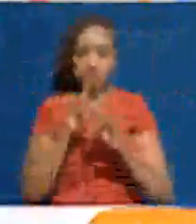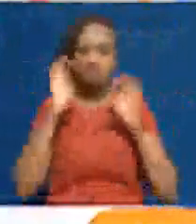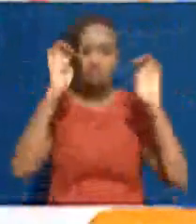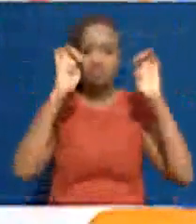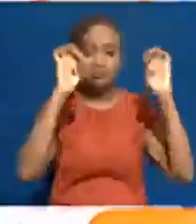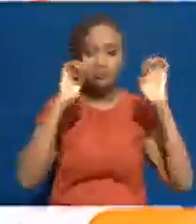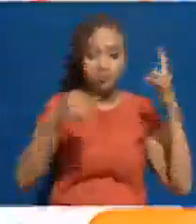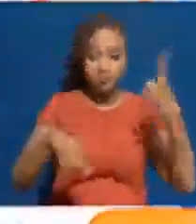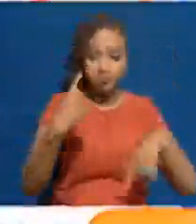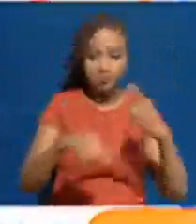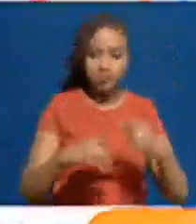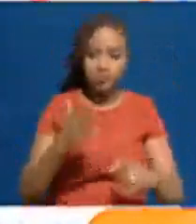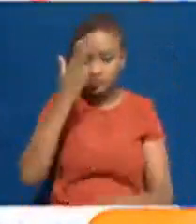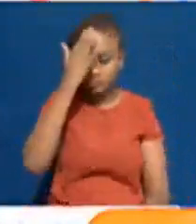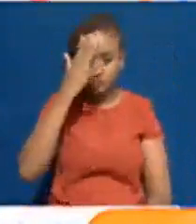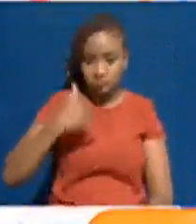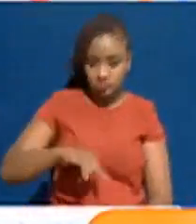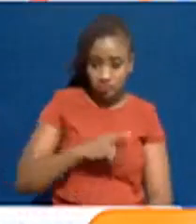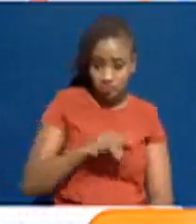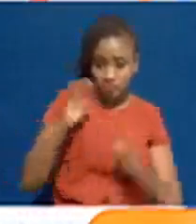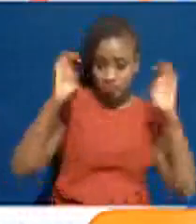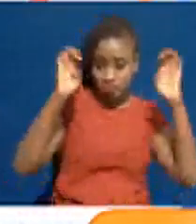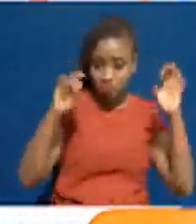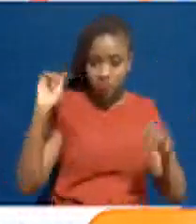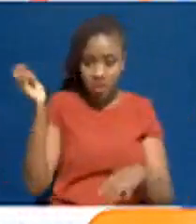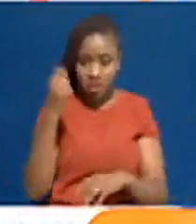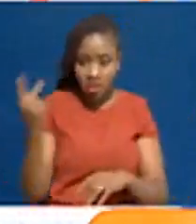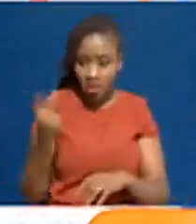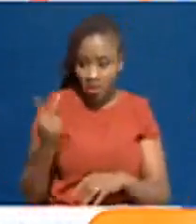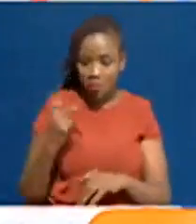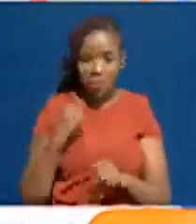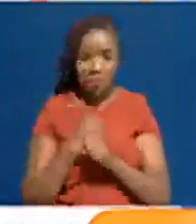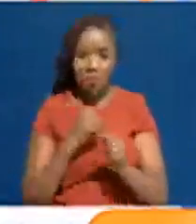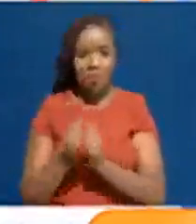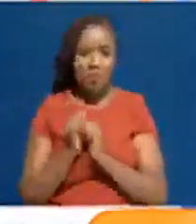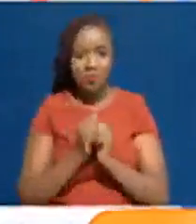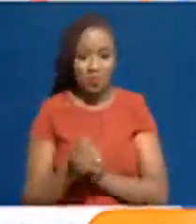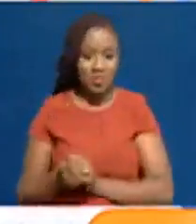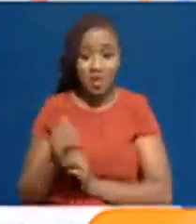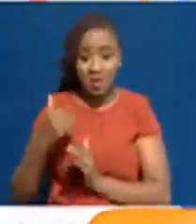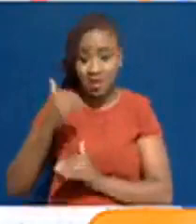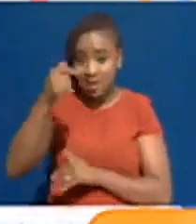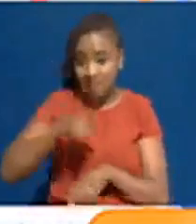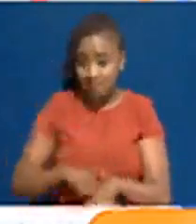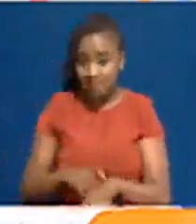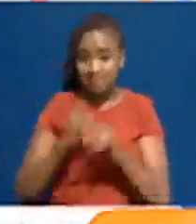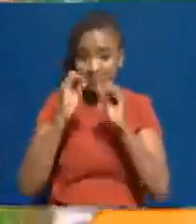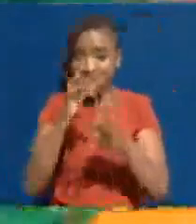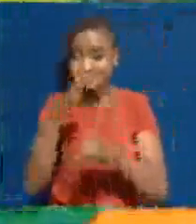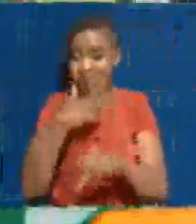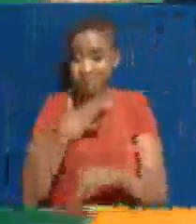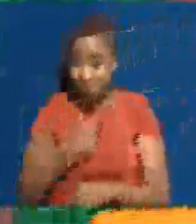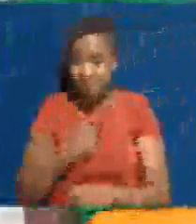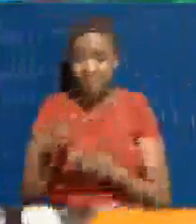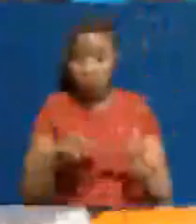know, we Ethiopian and Kenya, how close to each other. Next time, if you have an opportunity,